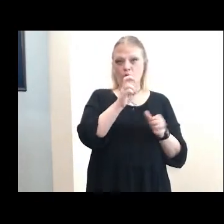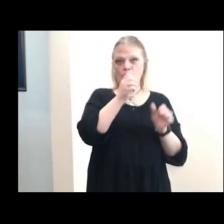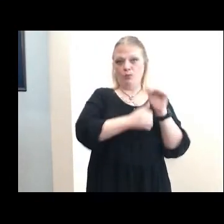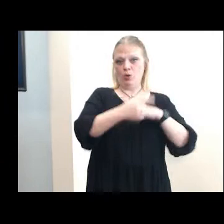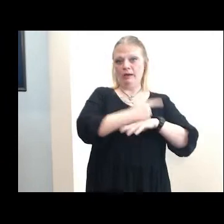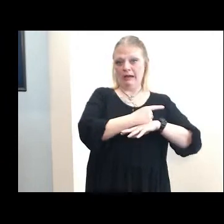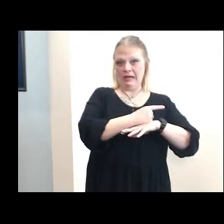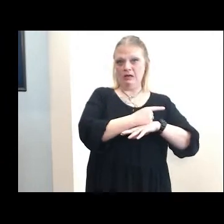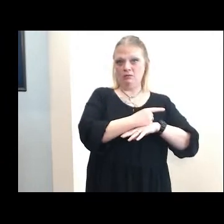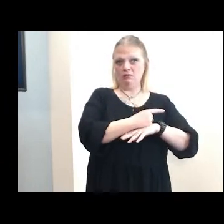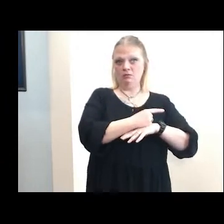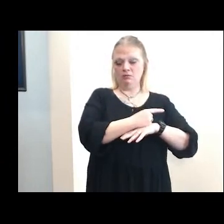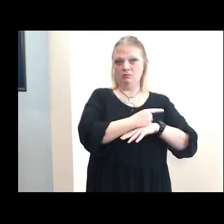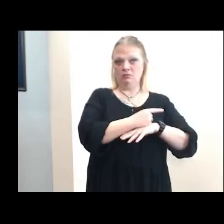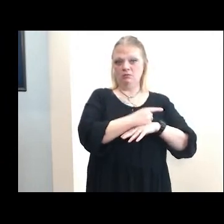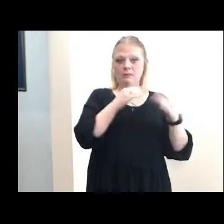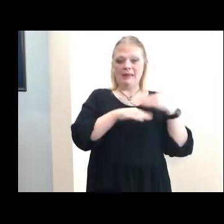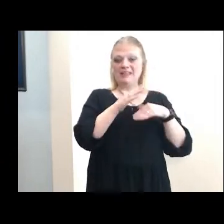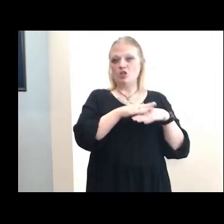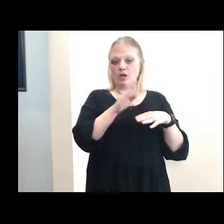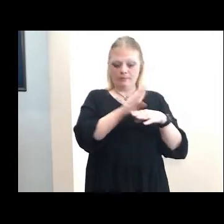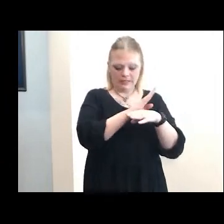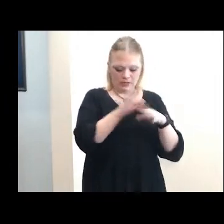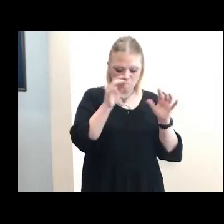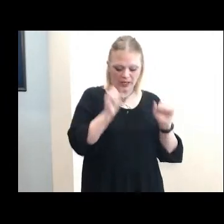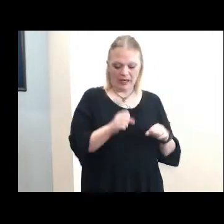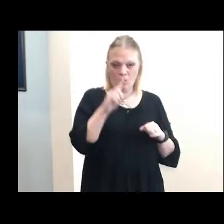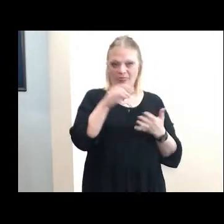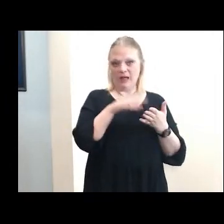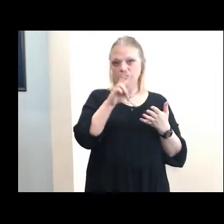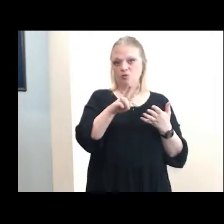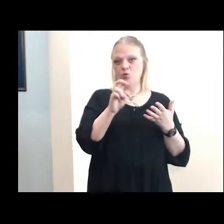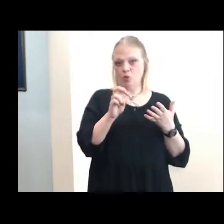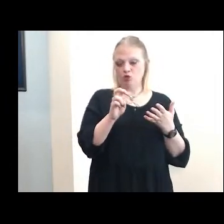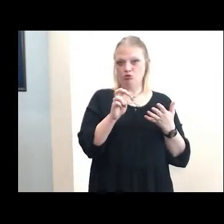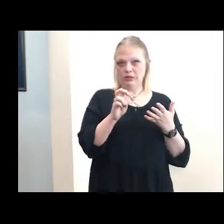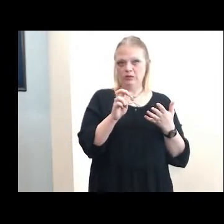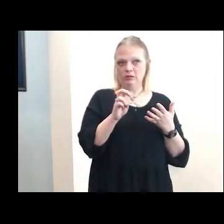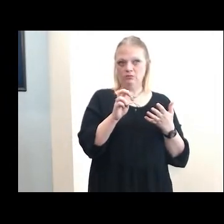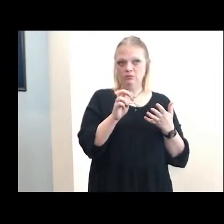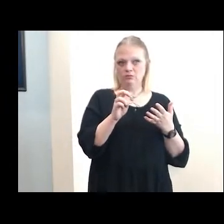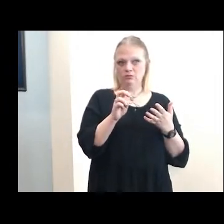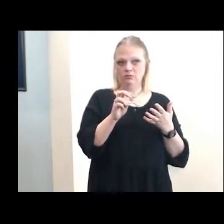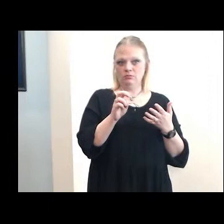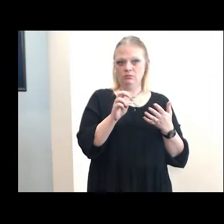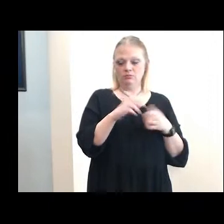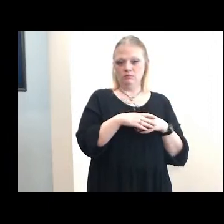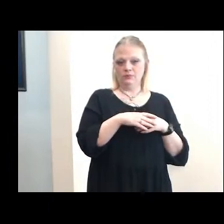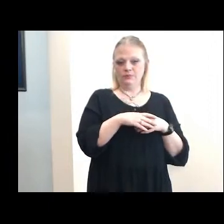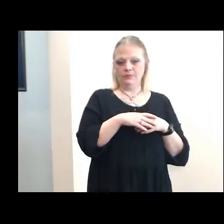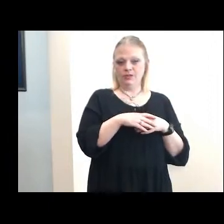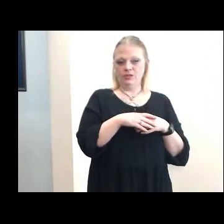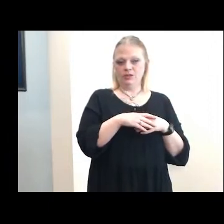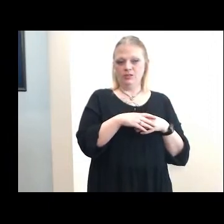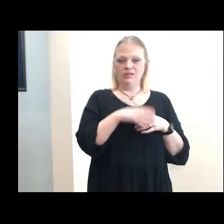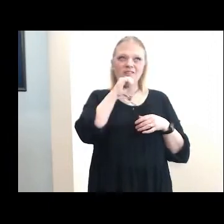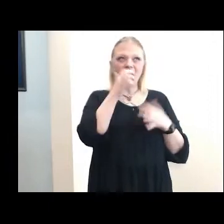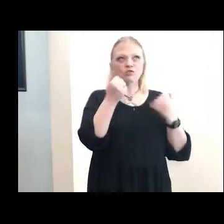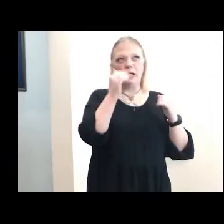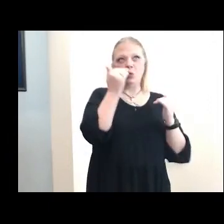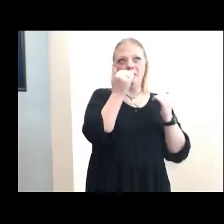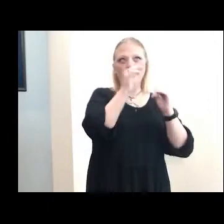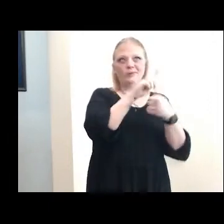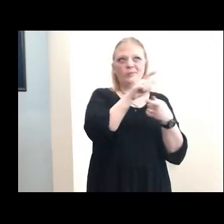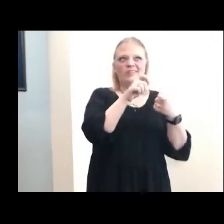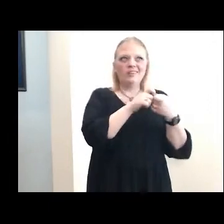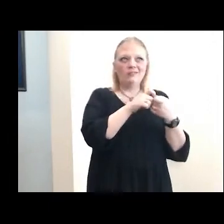know we can, based on this facility, we could do 1,200 doses per day. Our goal is to not limit it to any one particular unless we're